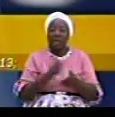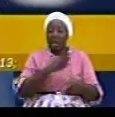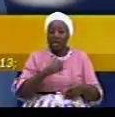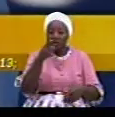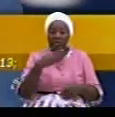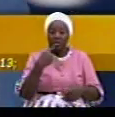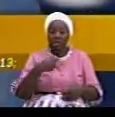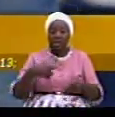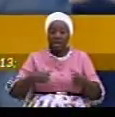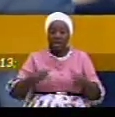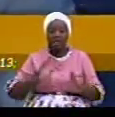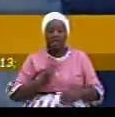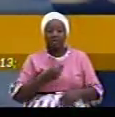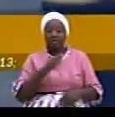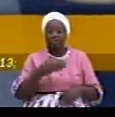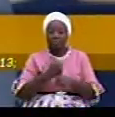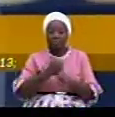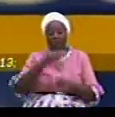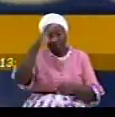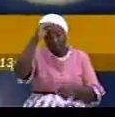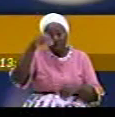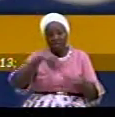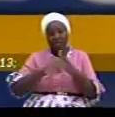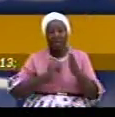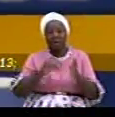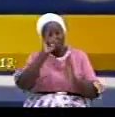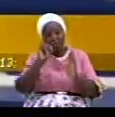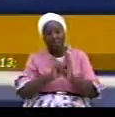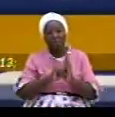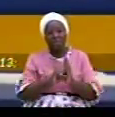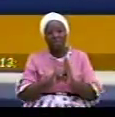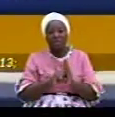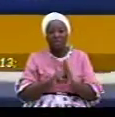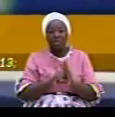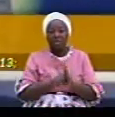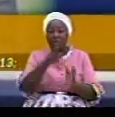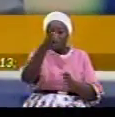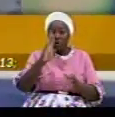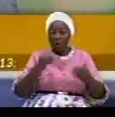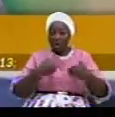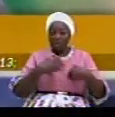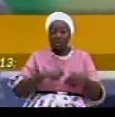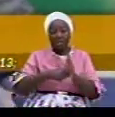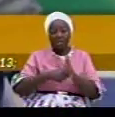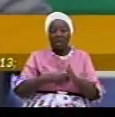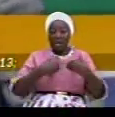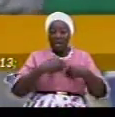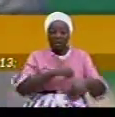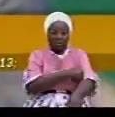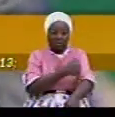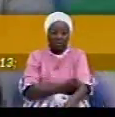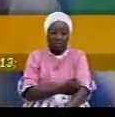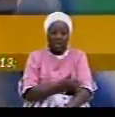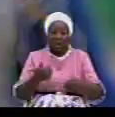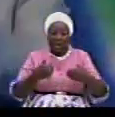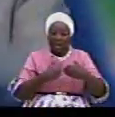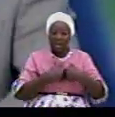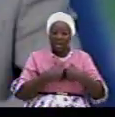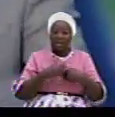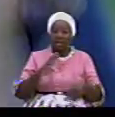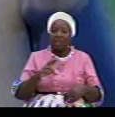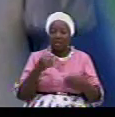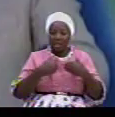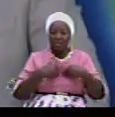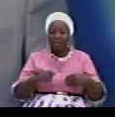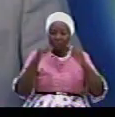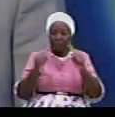image. God had the key, had the authority, had the power. And there's no power against the power of